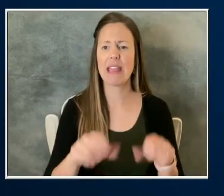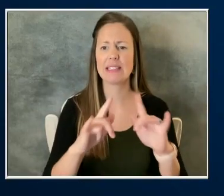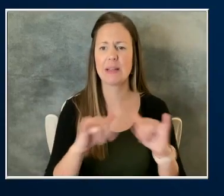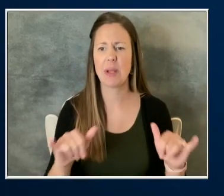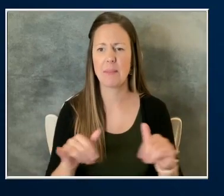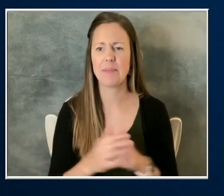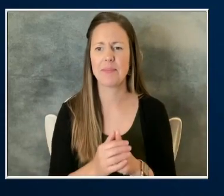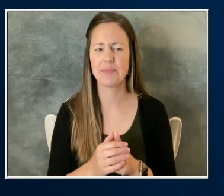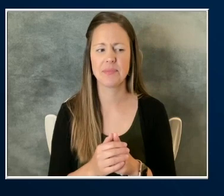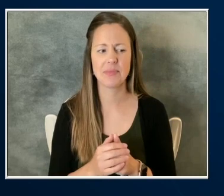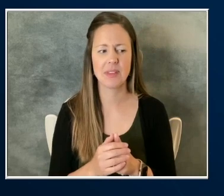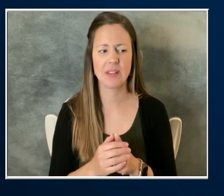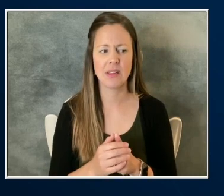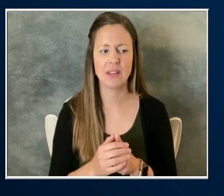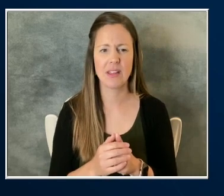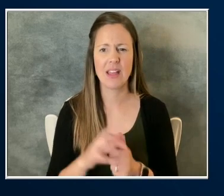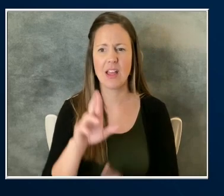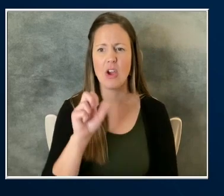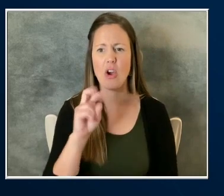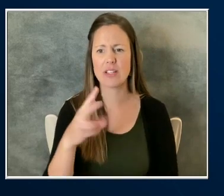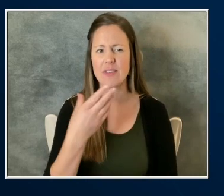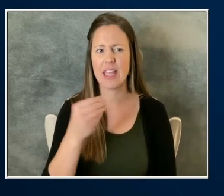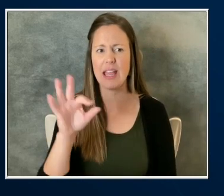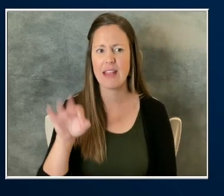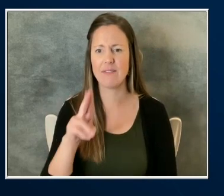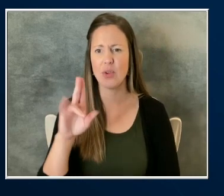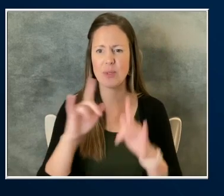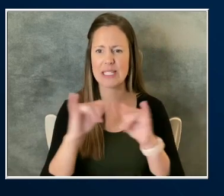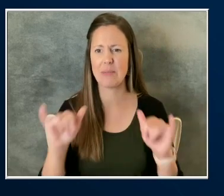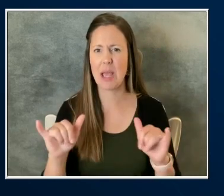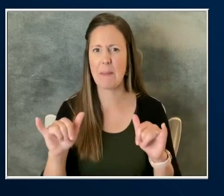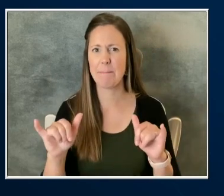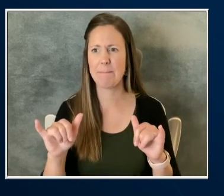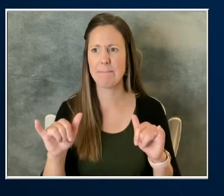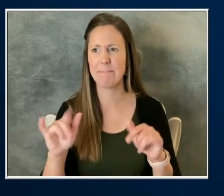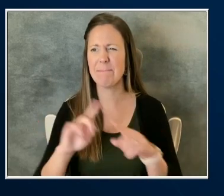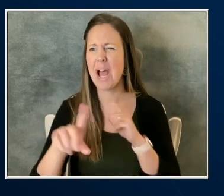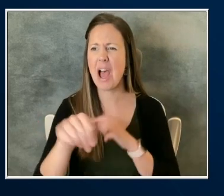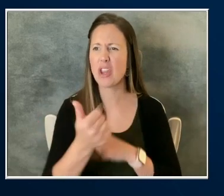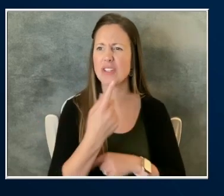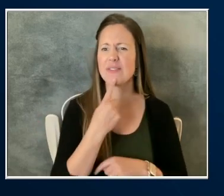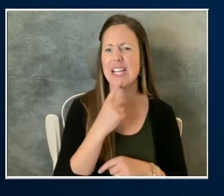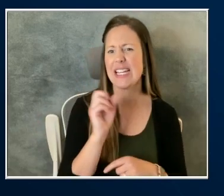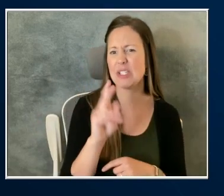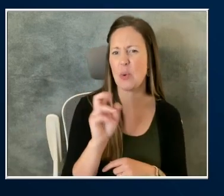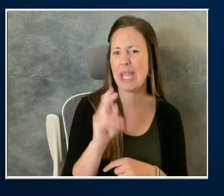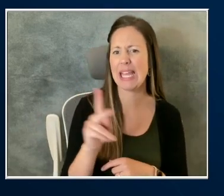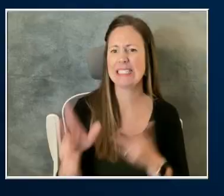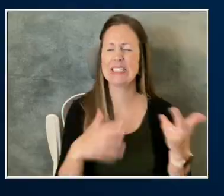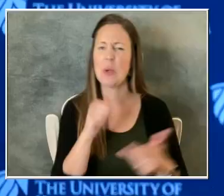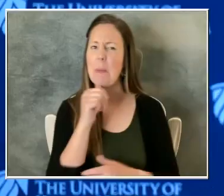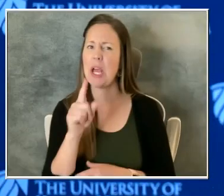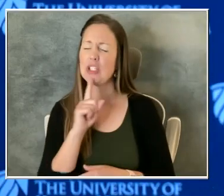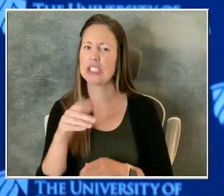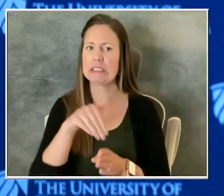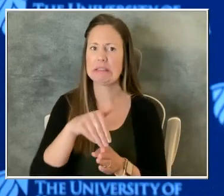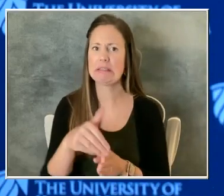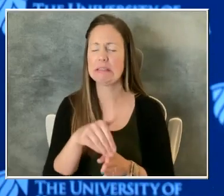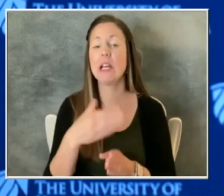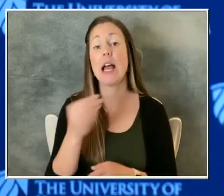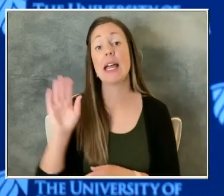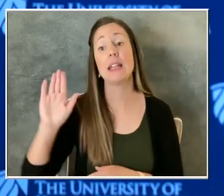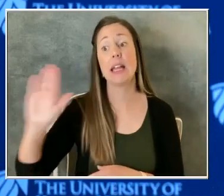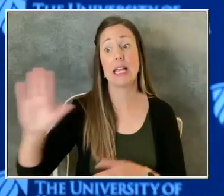doing RSV and influenza together, but others have said it's okay, so I'm not sure where to stand on that one. Yeah, and his statement